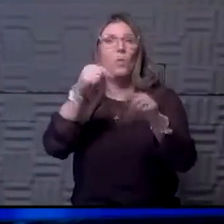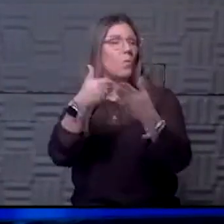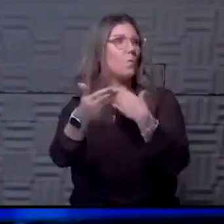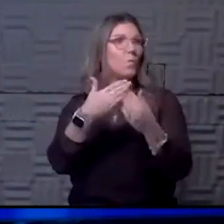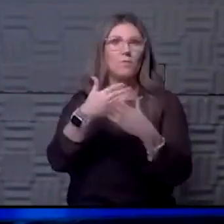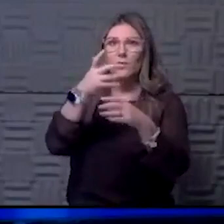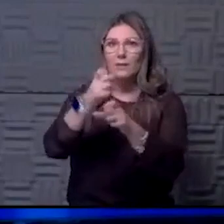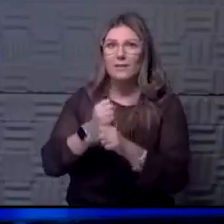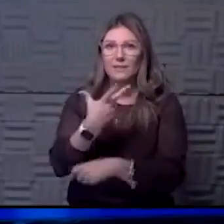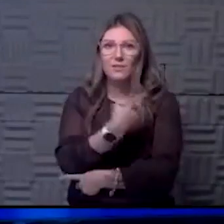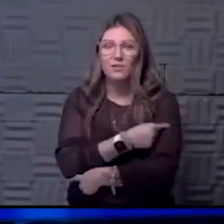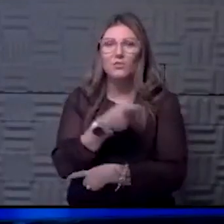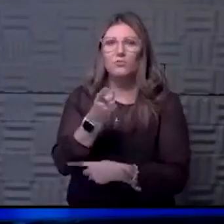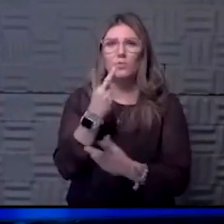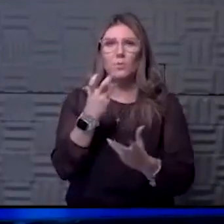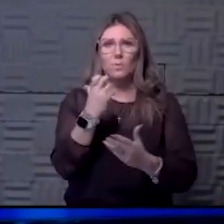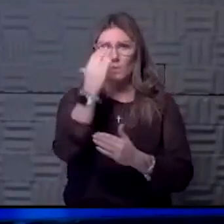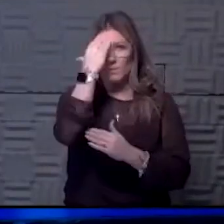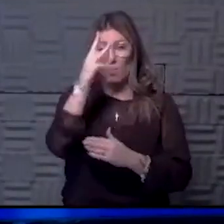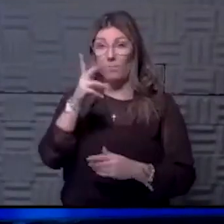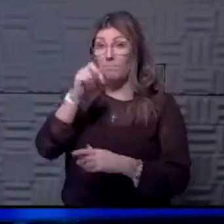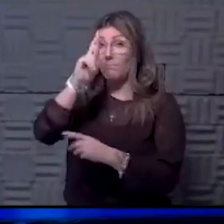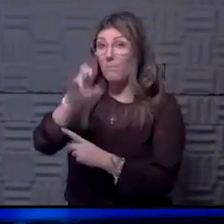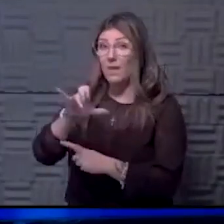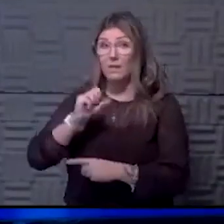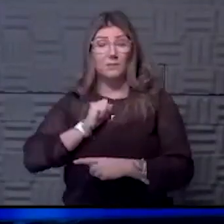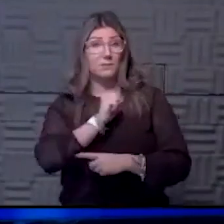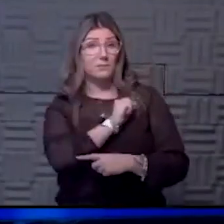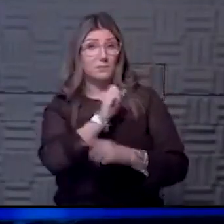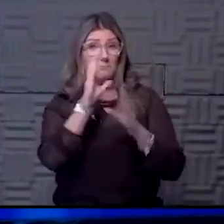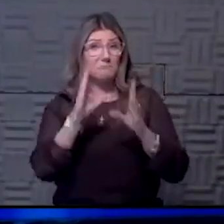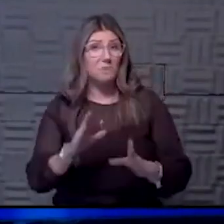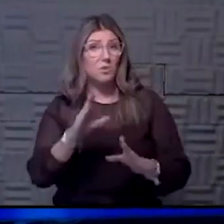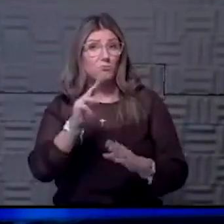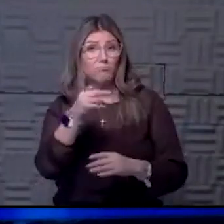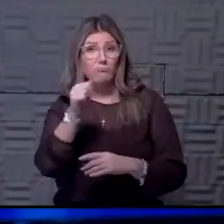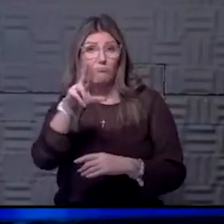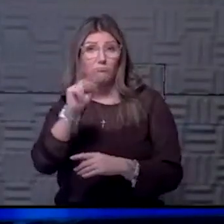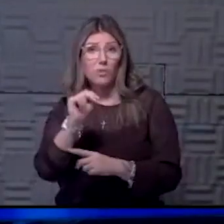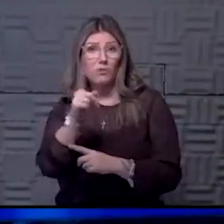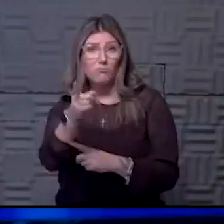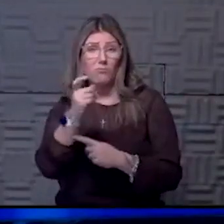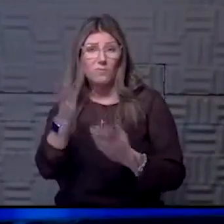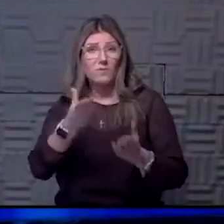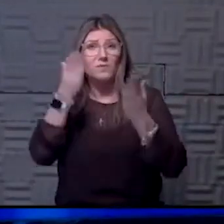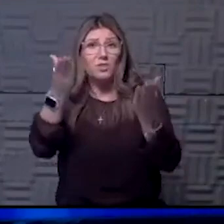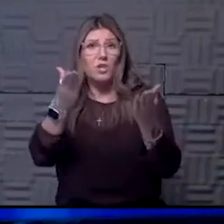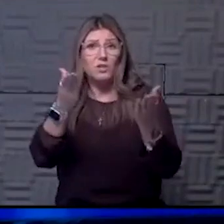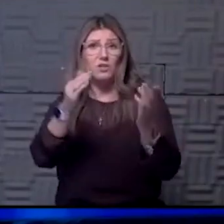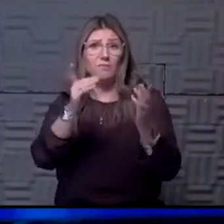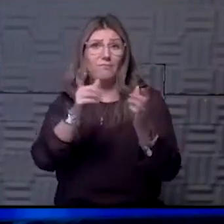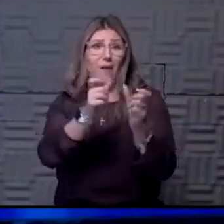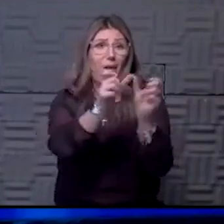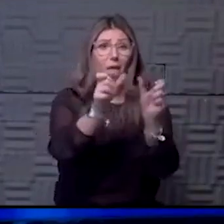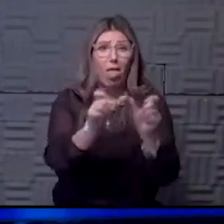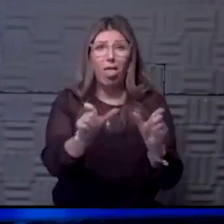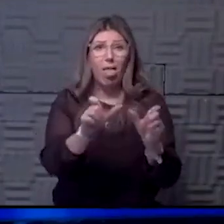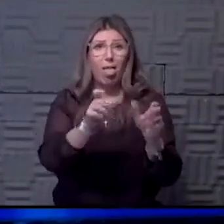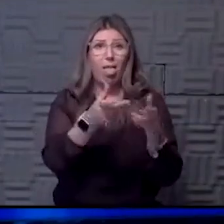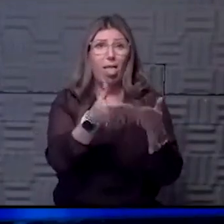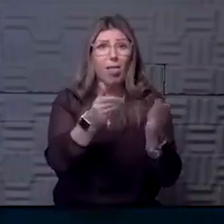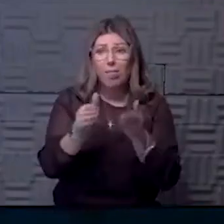shot. So she wants to know, Mary, Senator Moran, do you have a suggestion for allocation of vaccine on a basis other